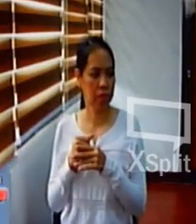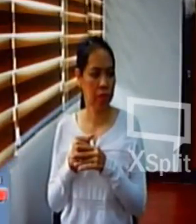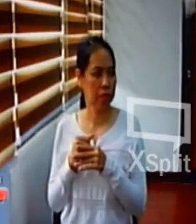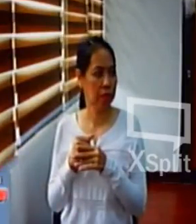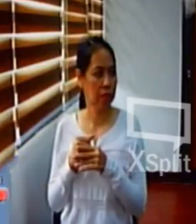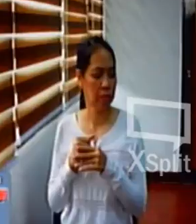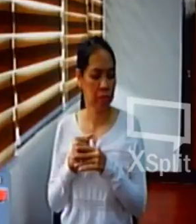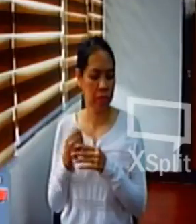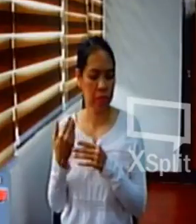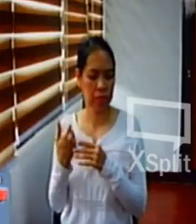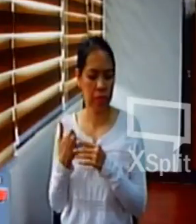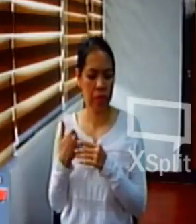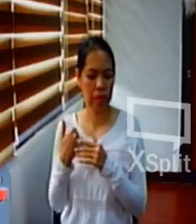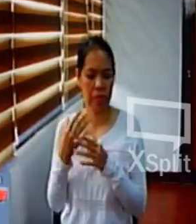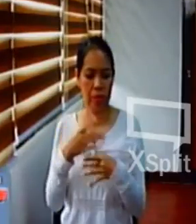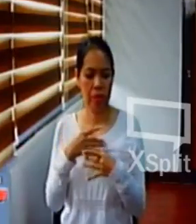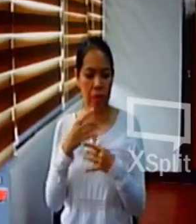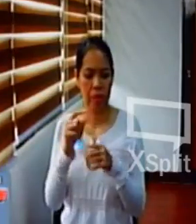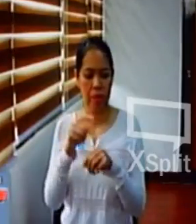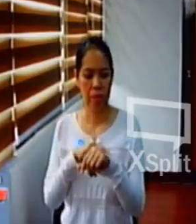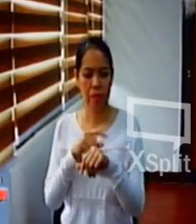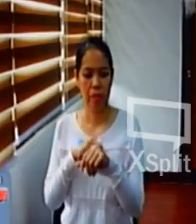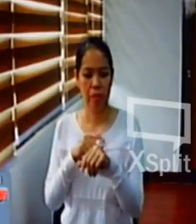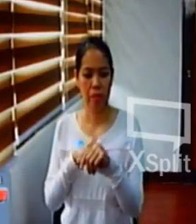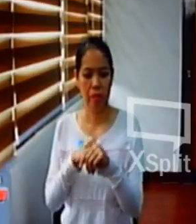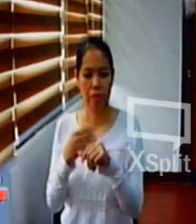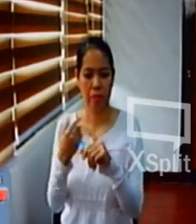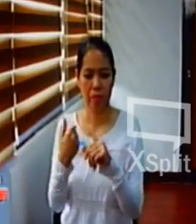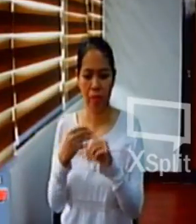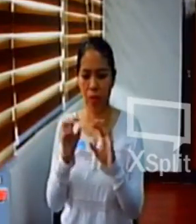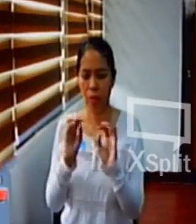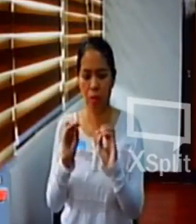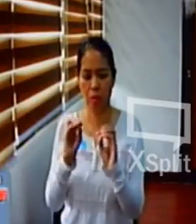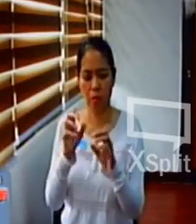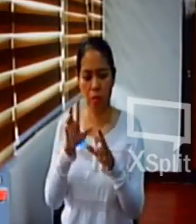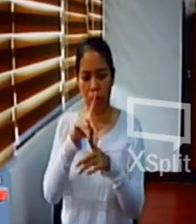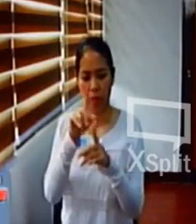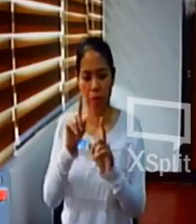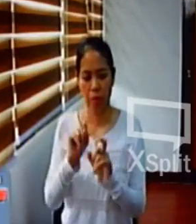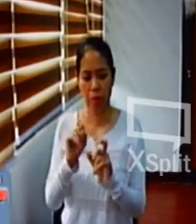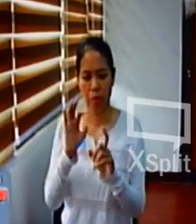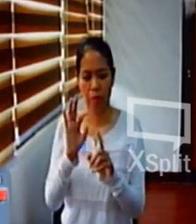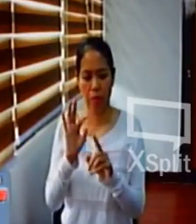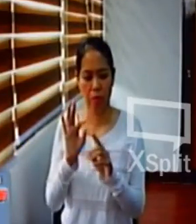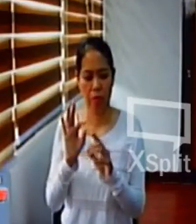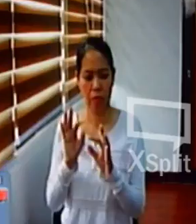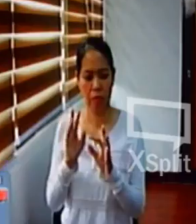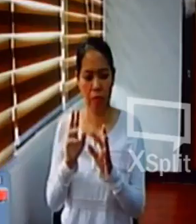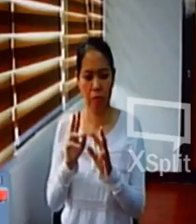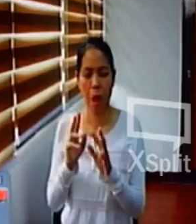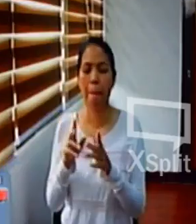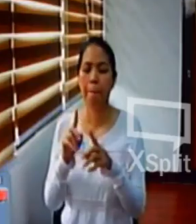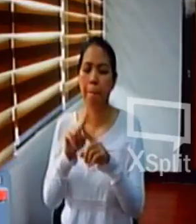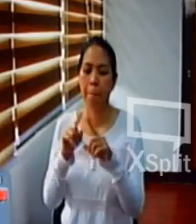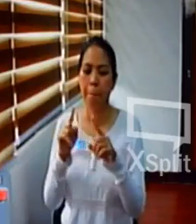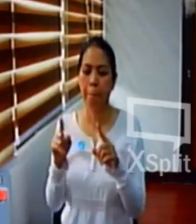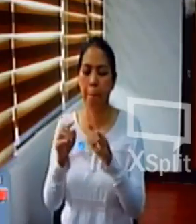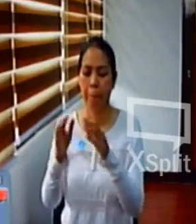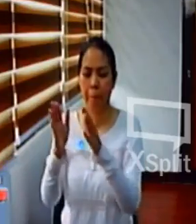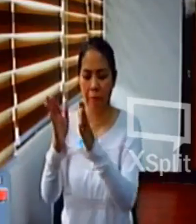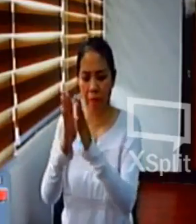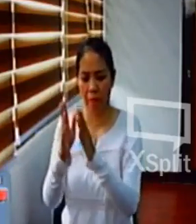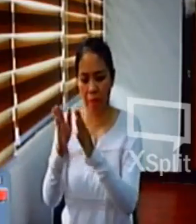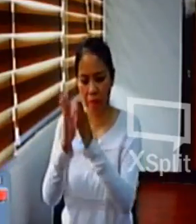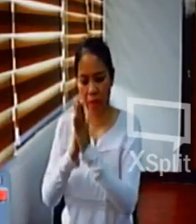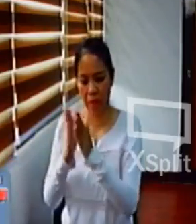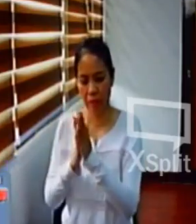And in the interest of time, for now, we will have no more questions for you. But we might request you to come back at a